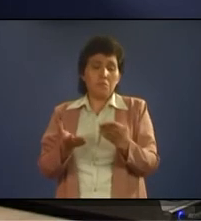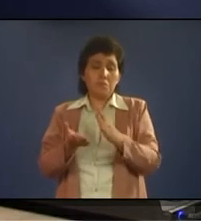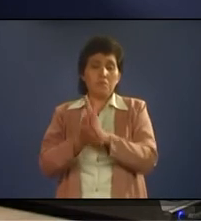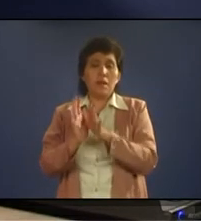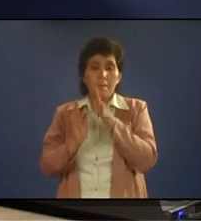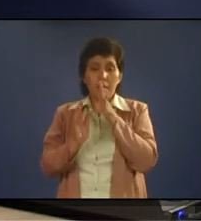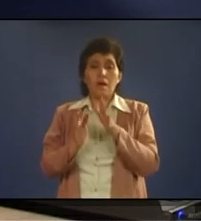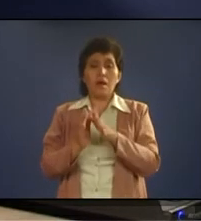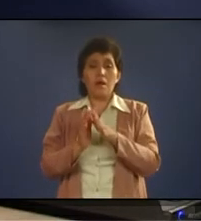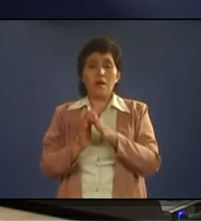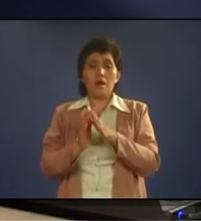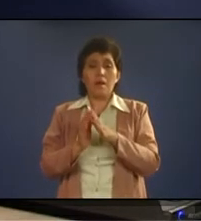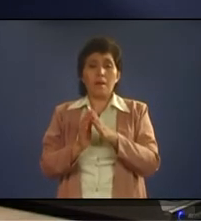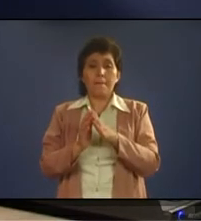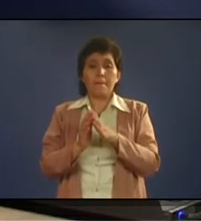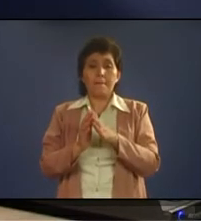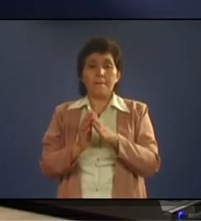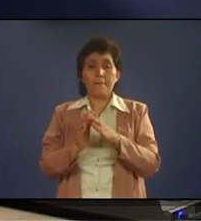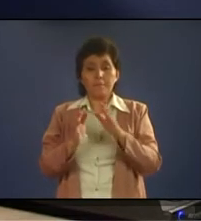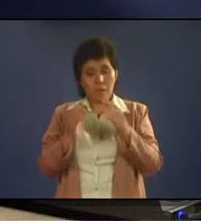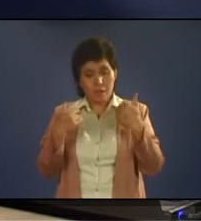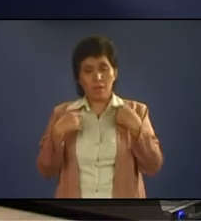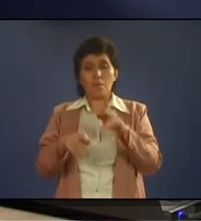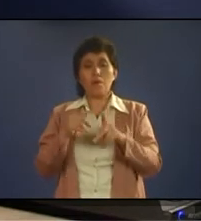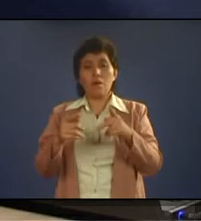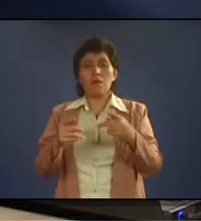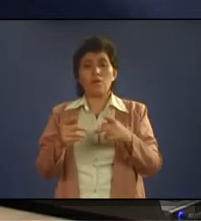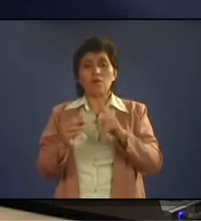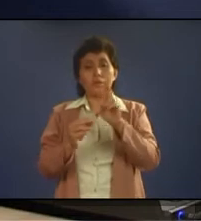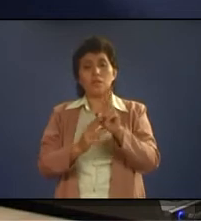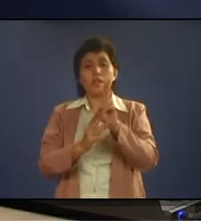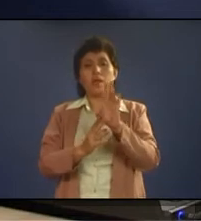And most people, they have 8 hours of